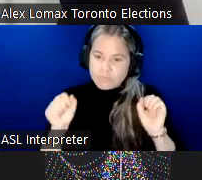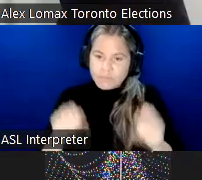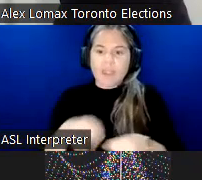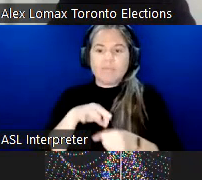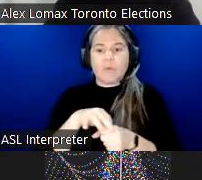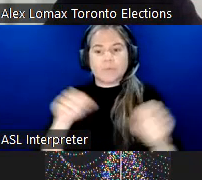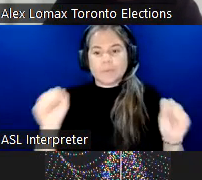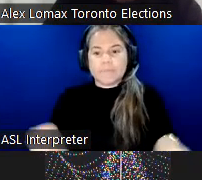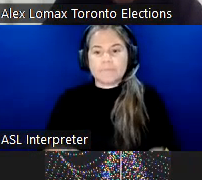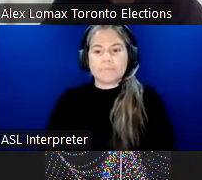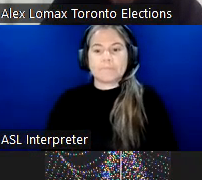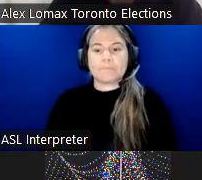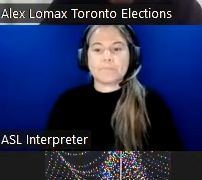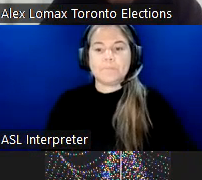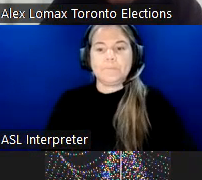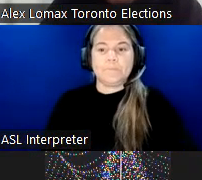we will make that happen.